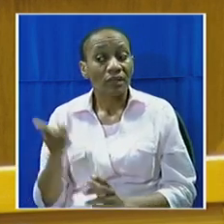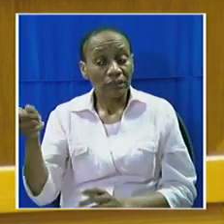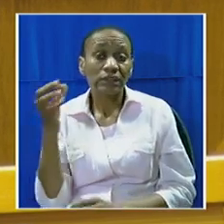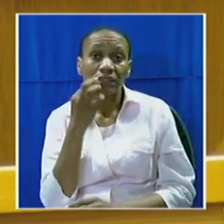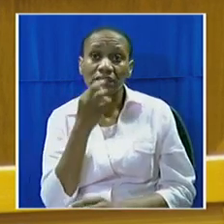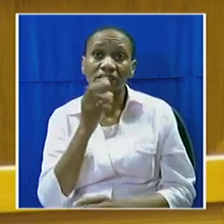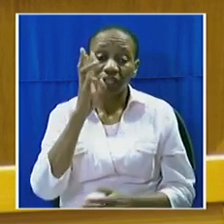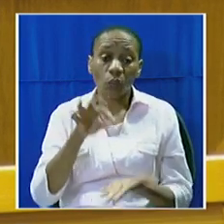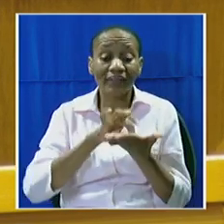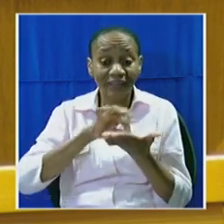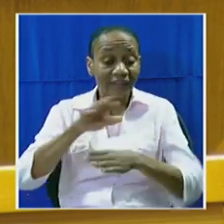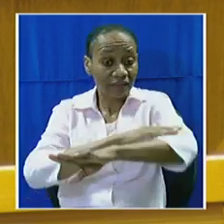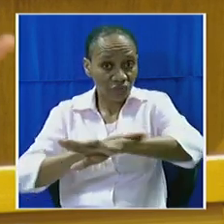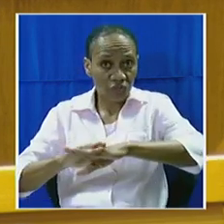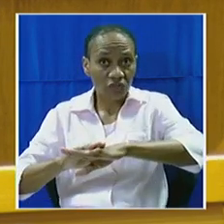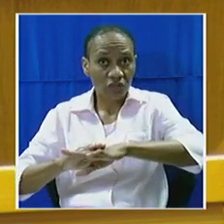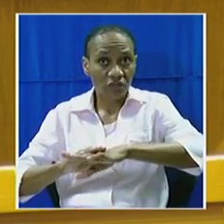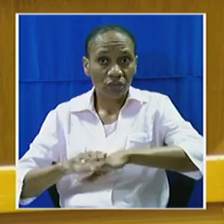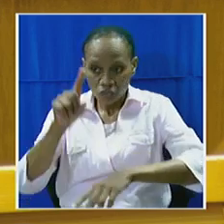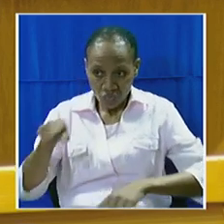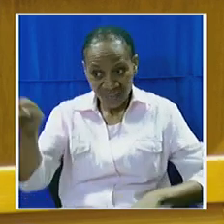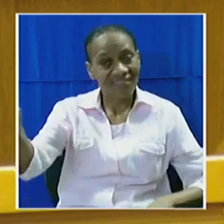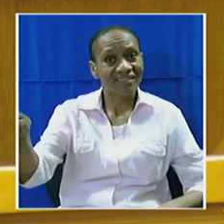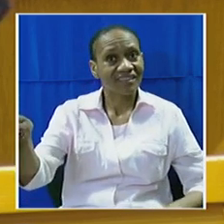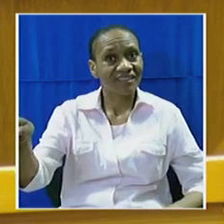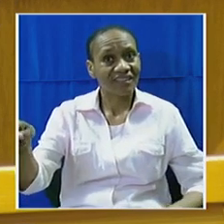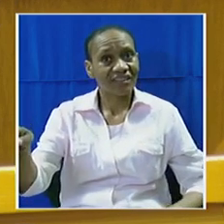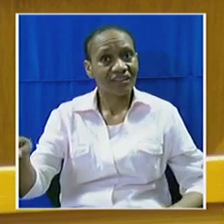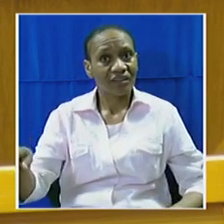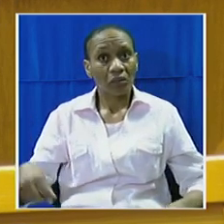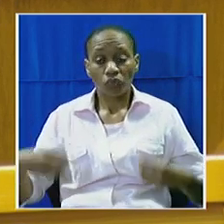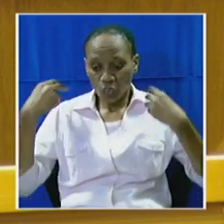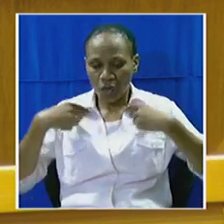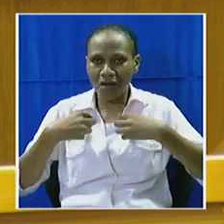will clean up the streets, they are correct, because they are ready in that